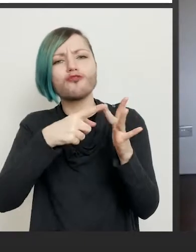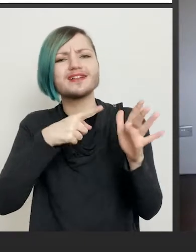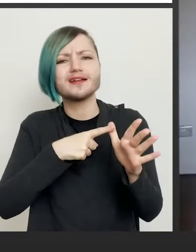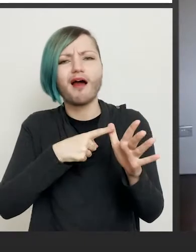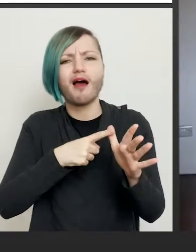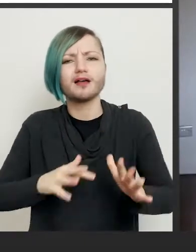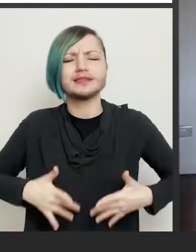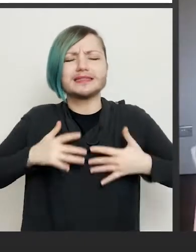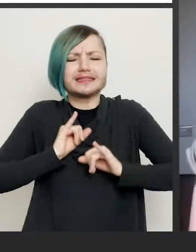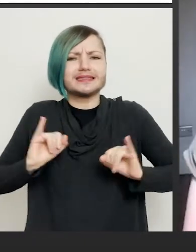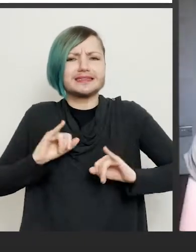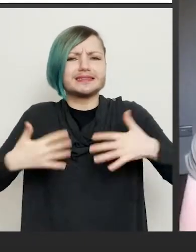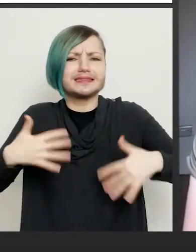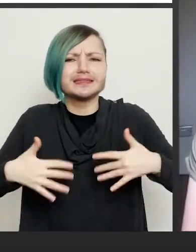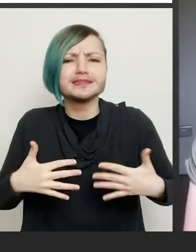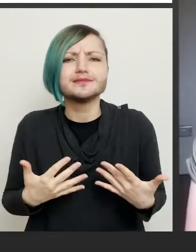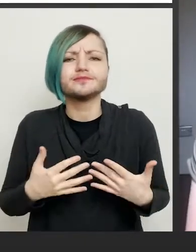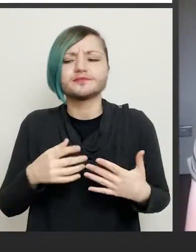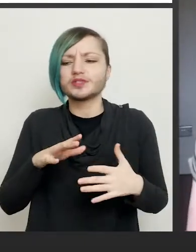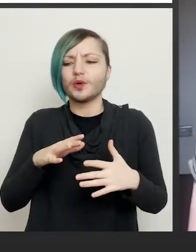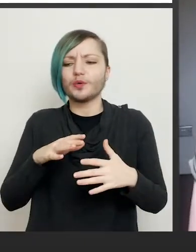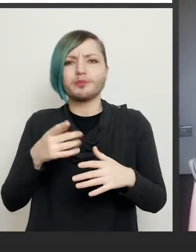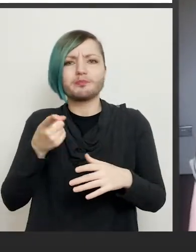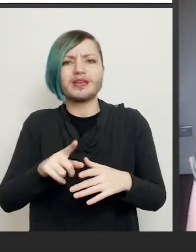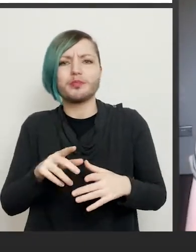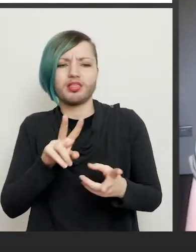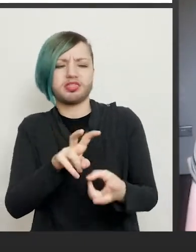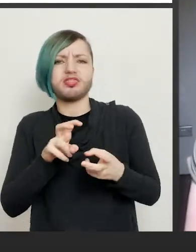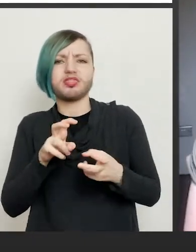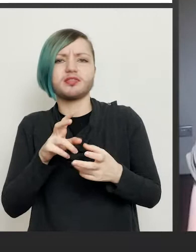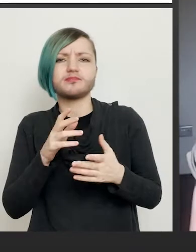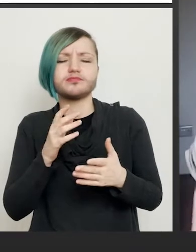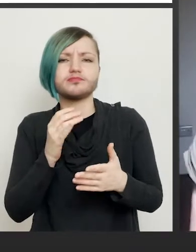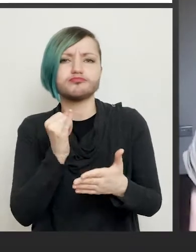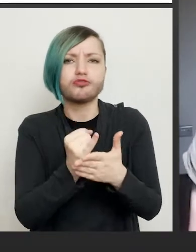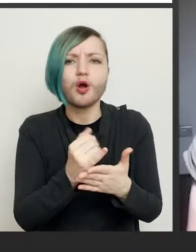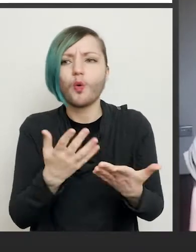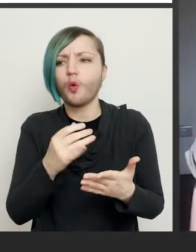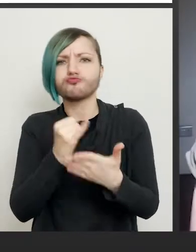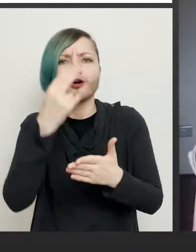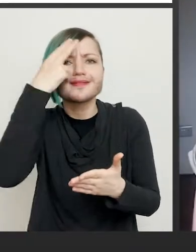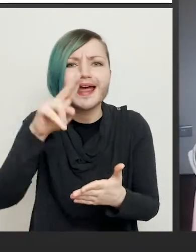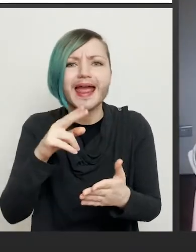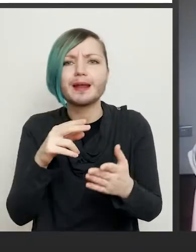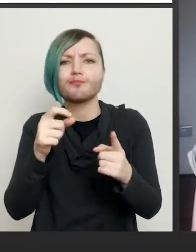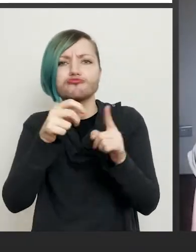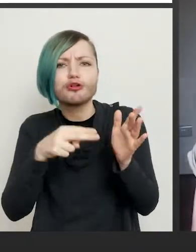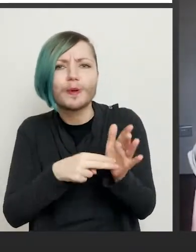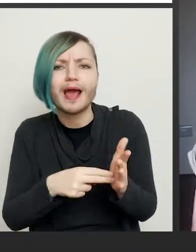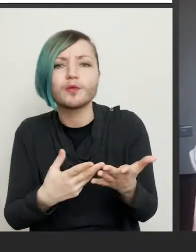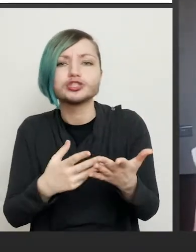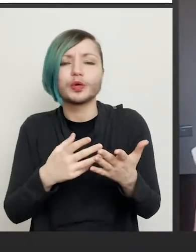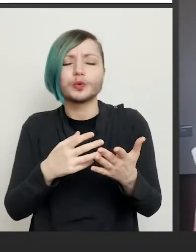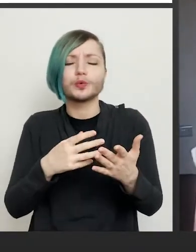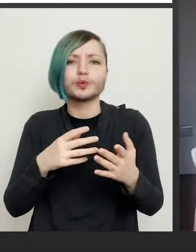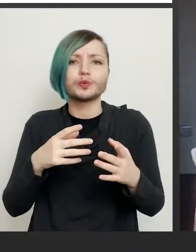with whether it's in terms of how you're gendered or apprehended, or the name pronouns. And of course, dysphoria